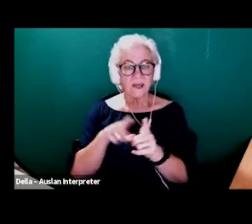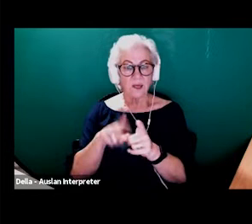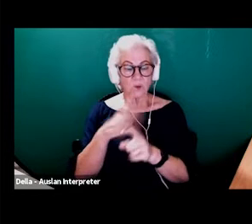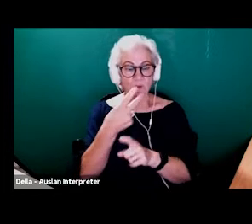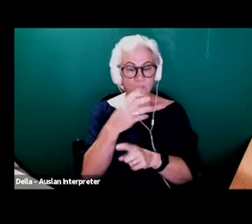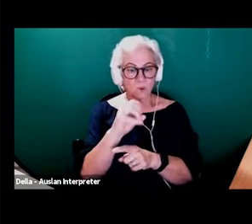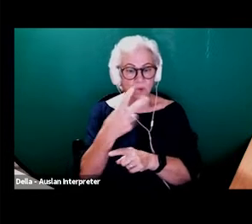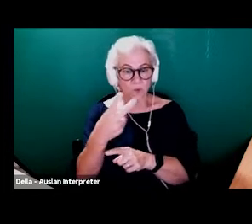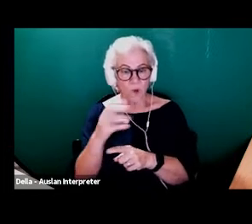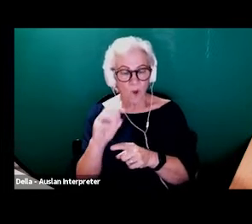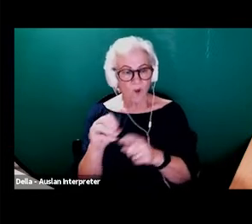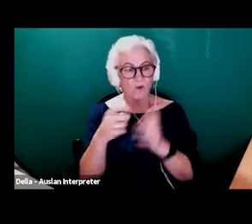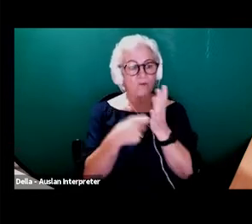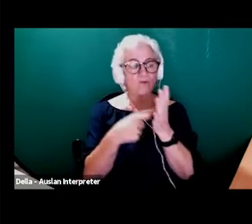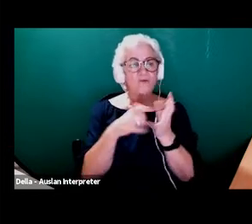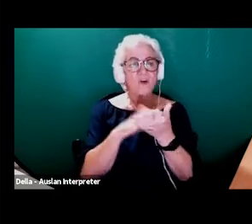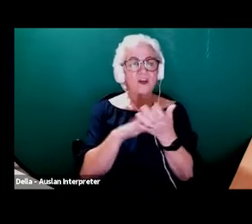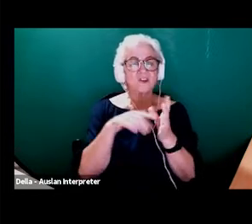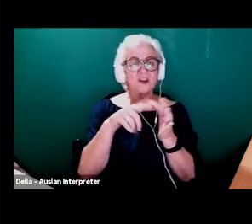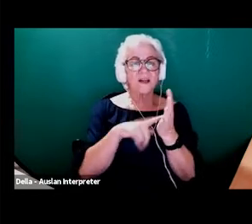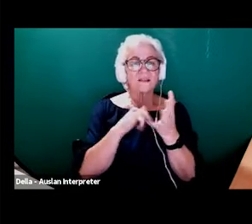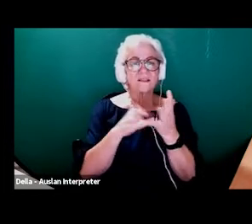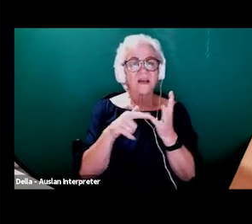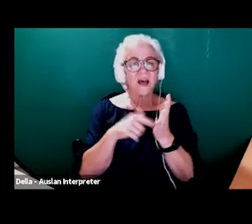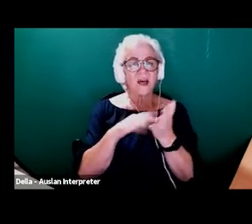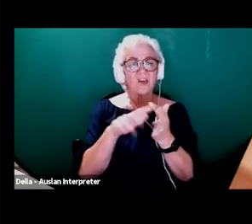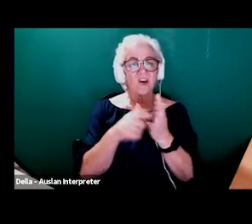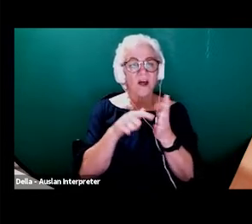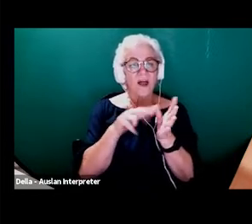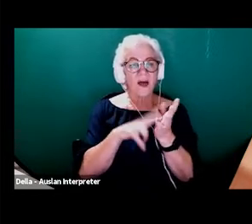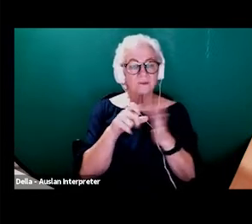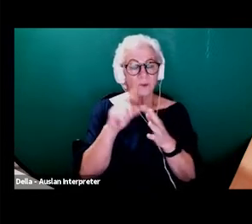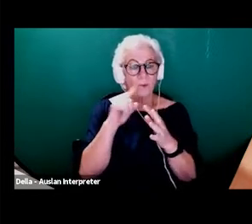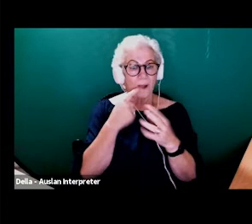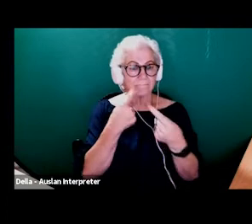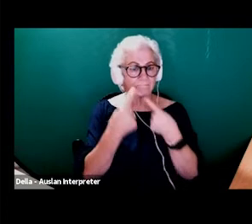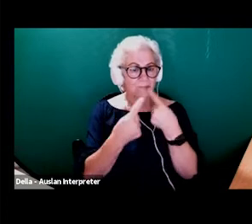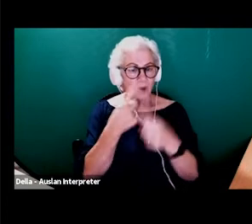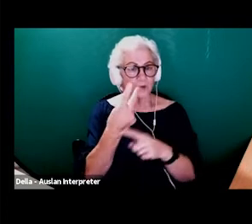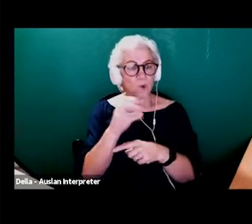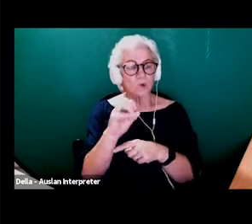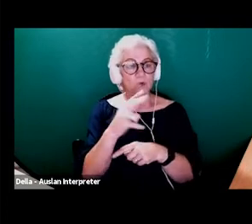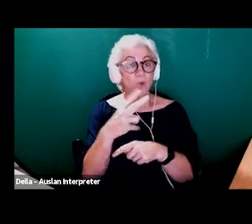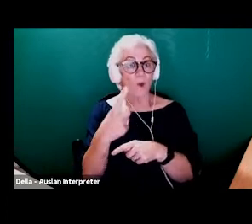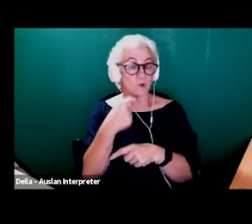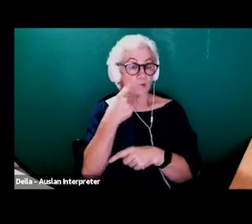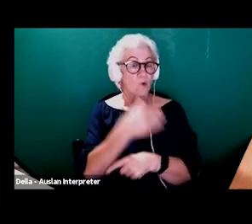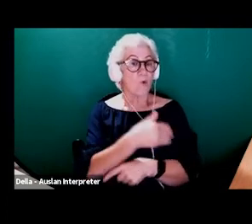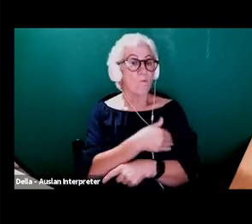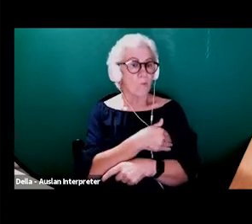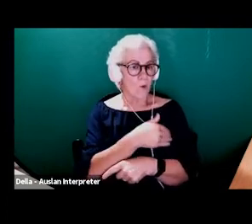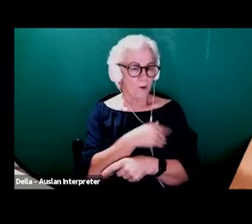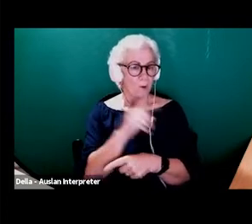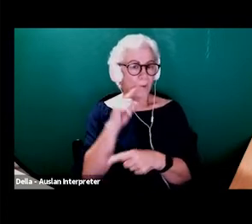2020. Rachel Sutherland and others will be presenting on the findings for 2021 at the session of the symposium tomorrow morning. So